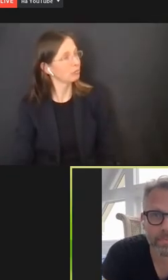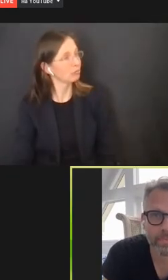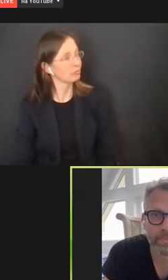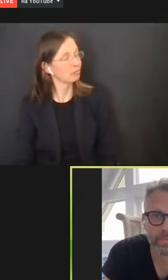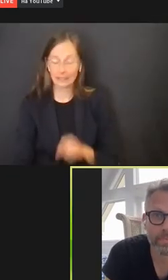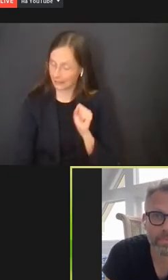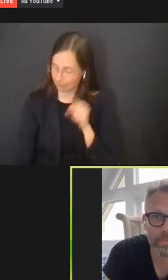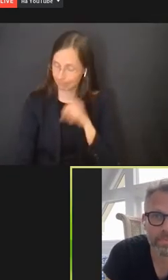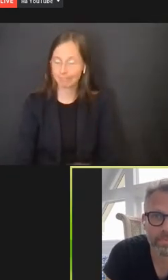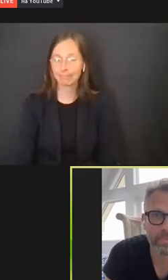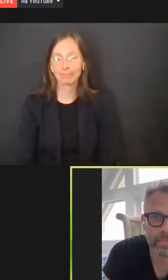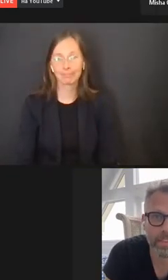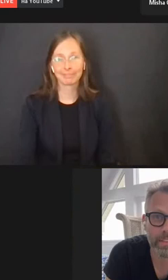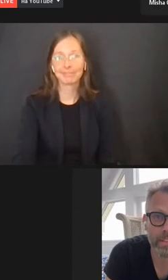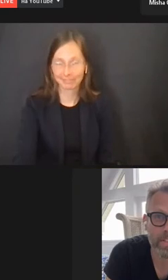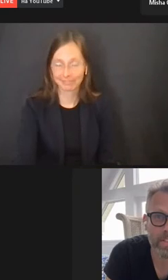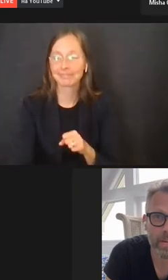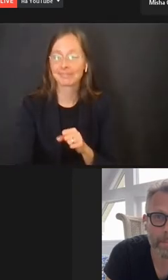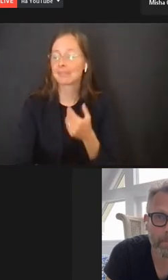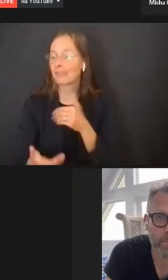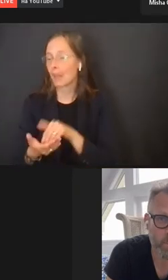Yep. Yep.